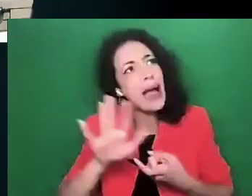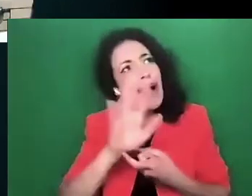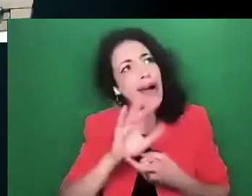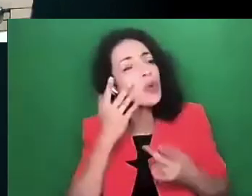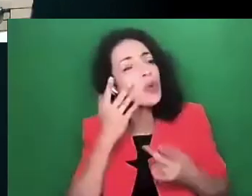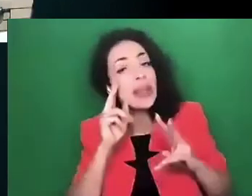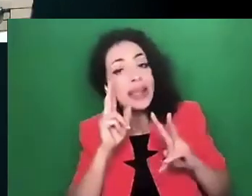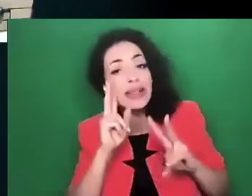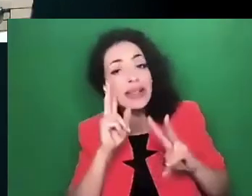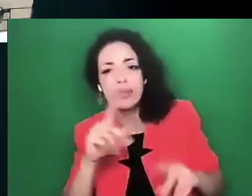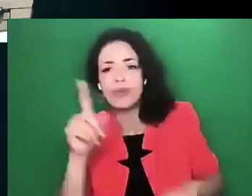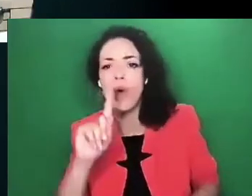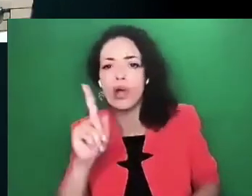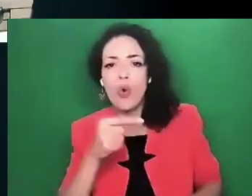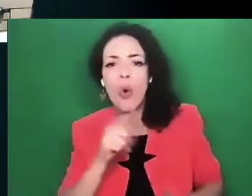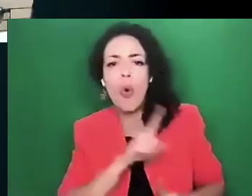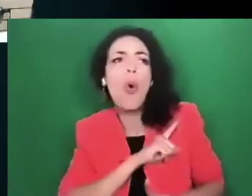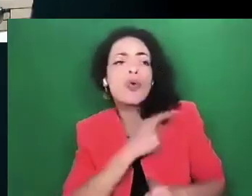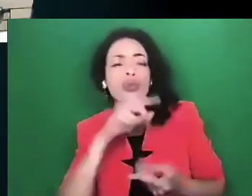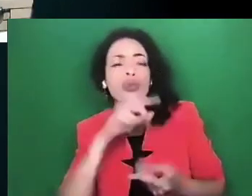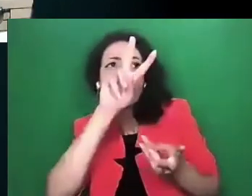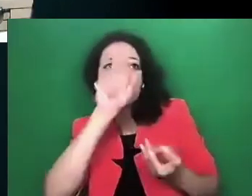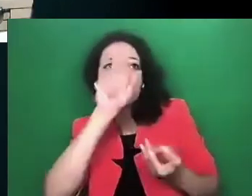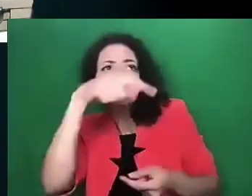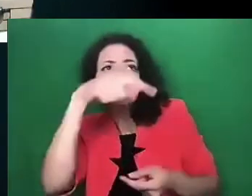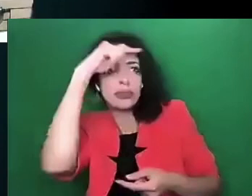take away with them when they see your work, Hira?